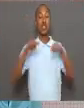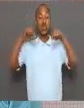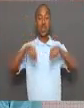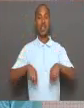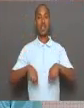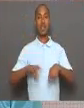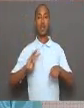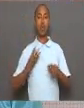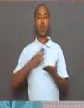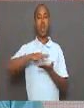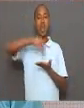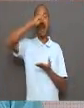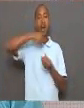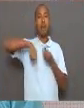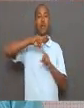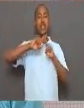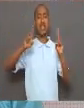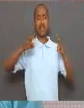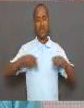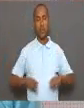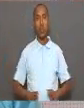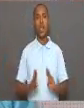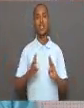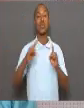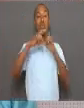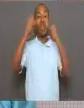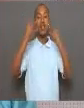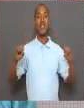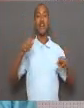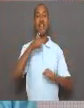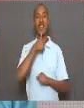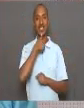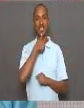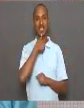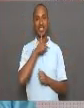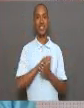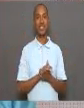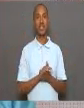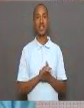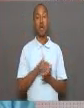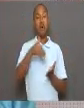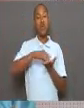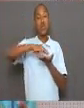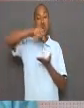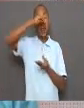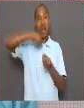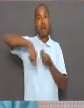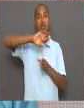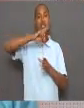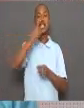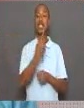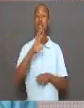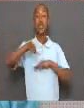Today, we learned about different ways of classifying acids. We also learned about some